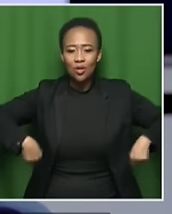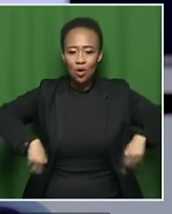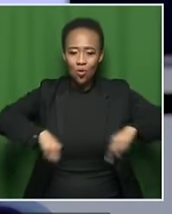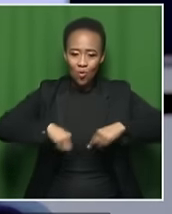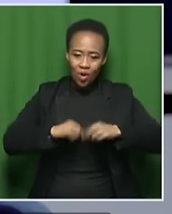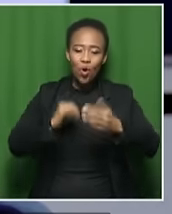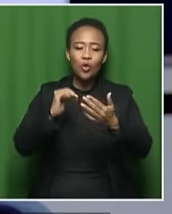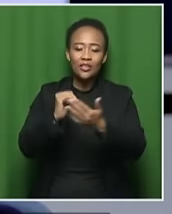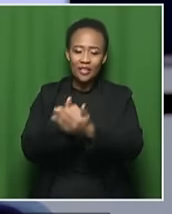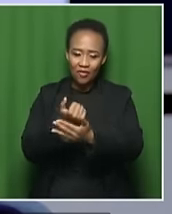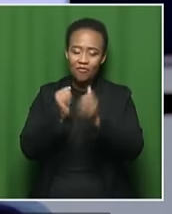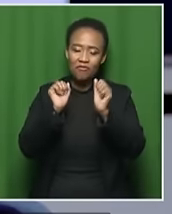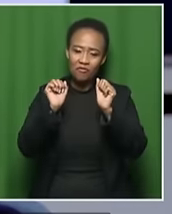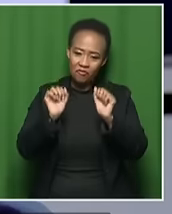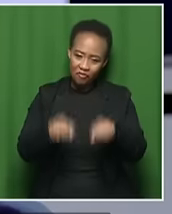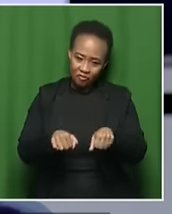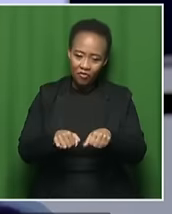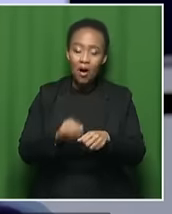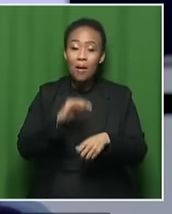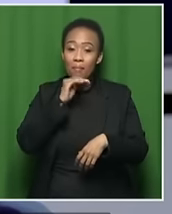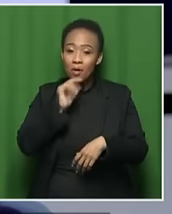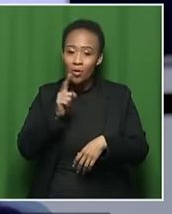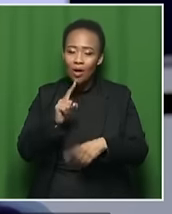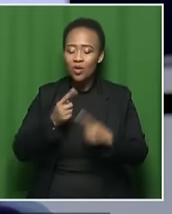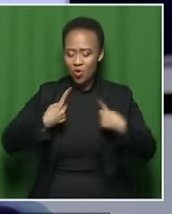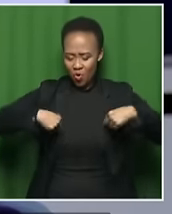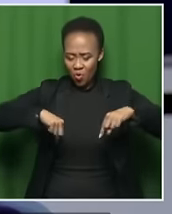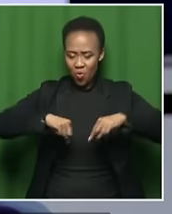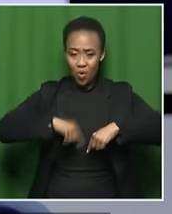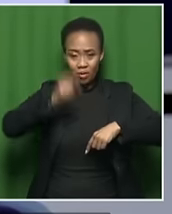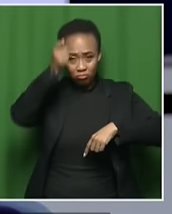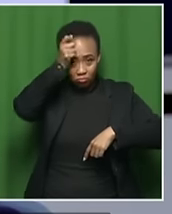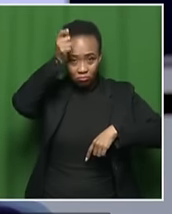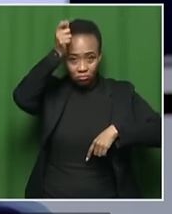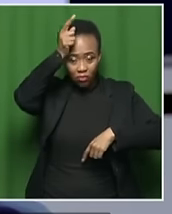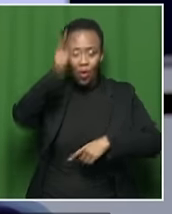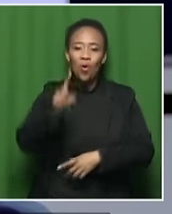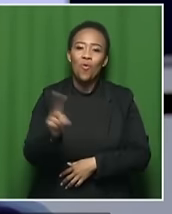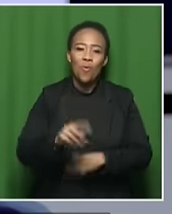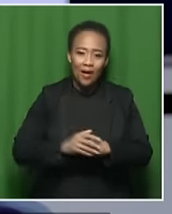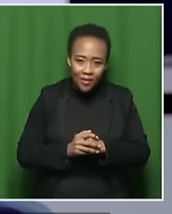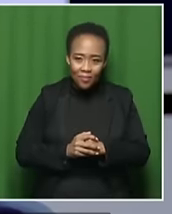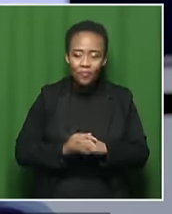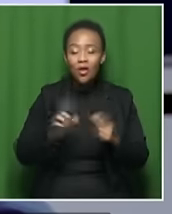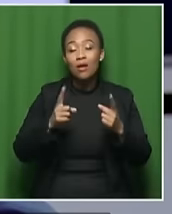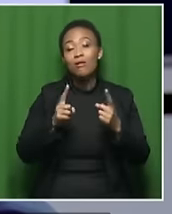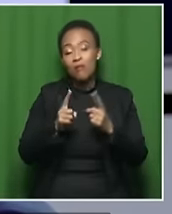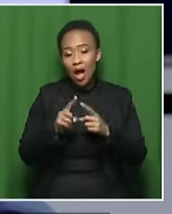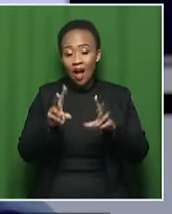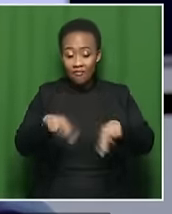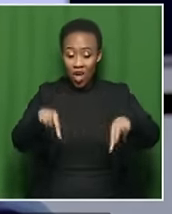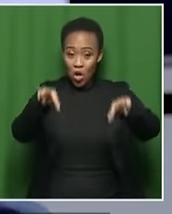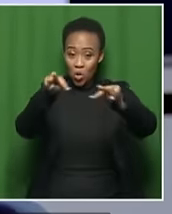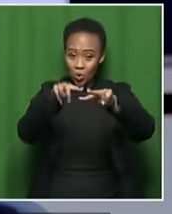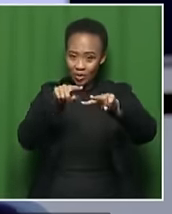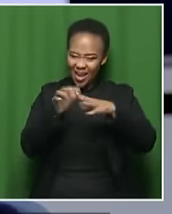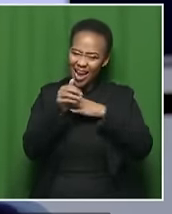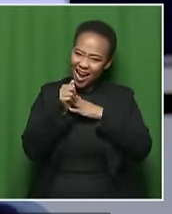conservatism? It's the understanding that we all live on the basis of, or we're guided by values.